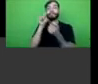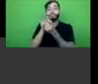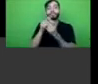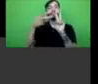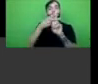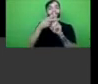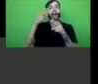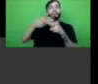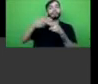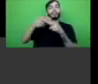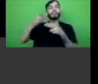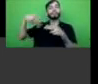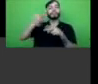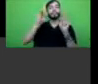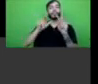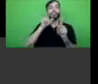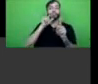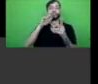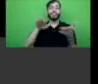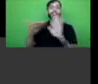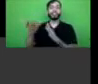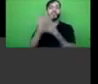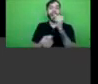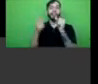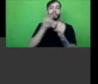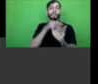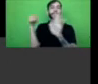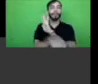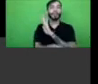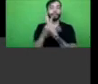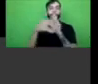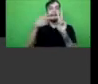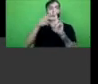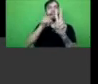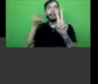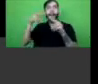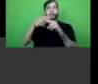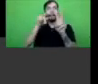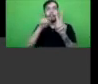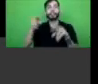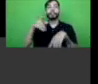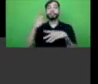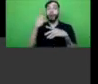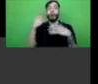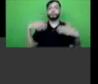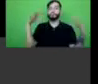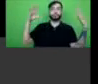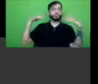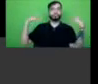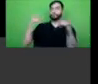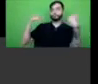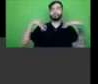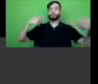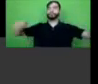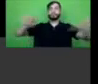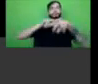the police. One name that came to our collective attention this summer is